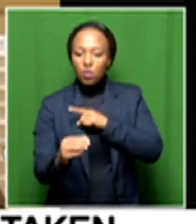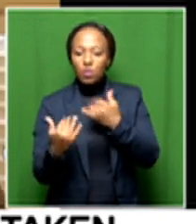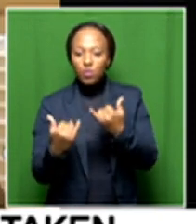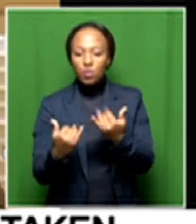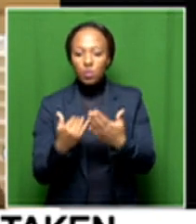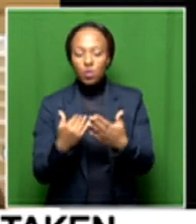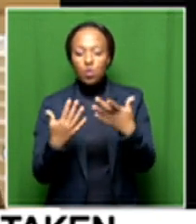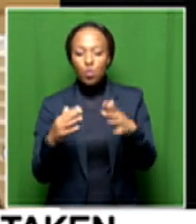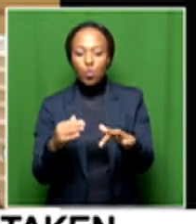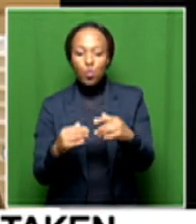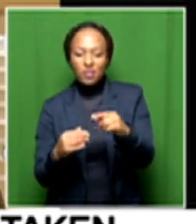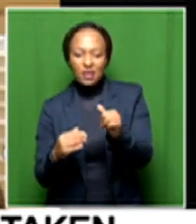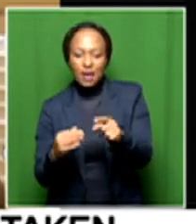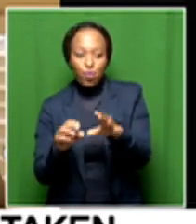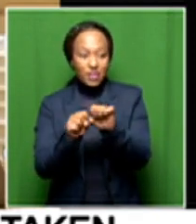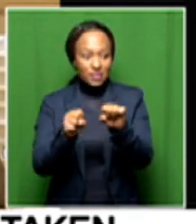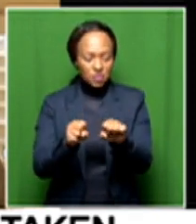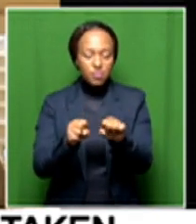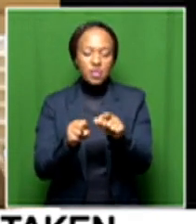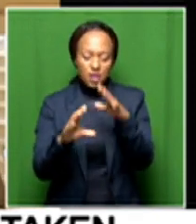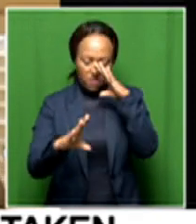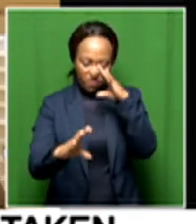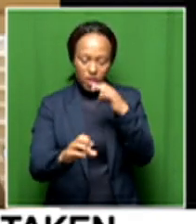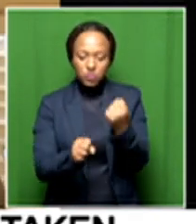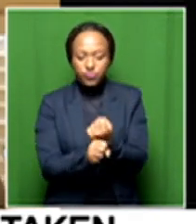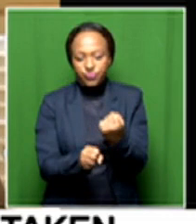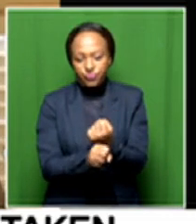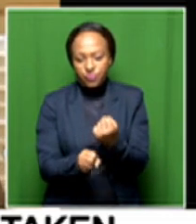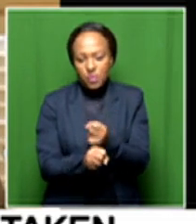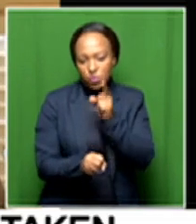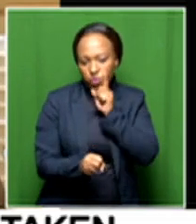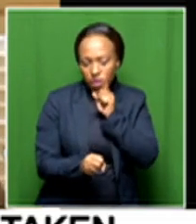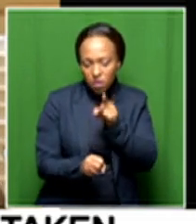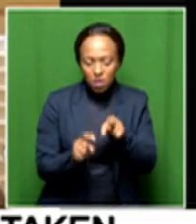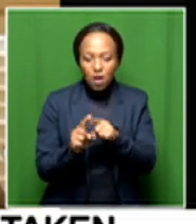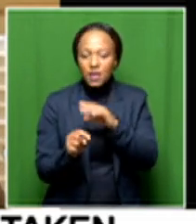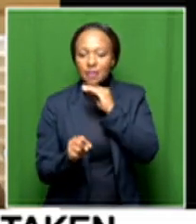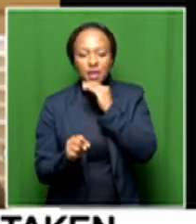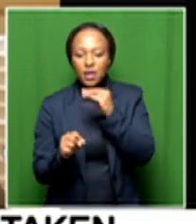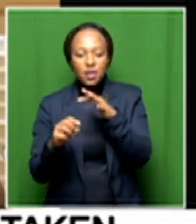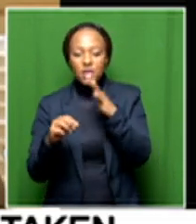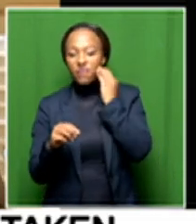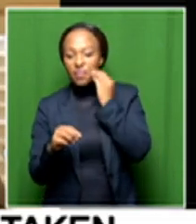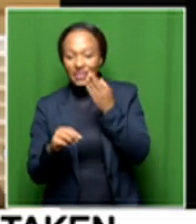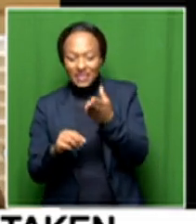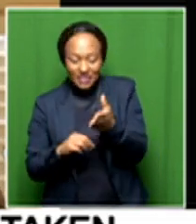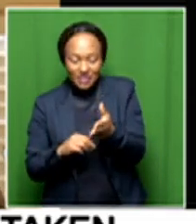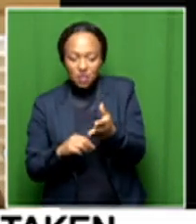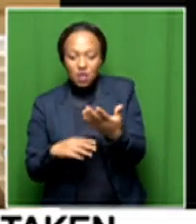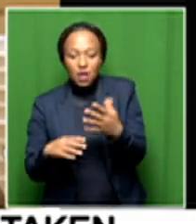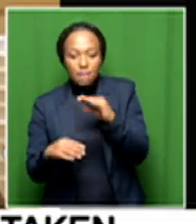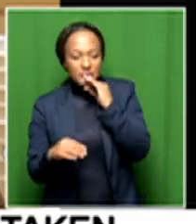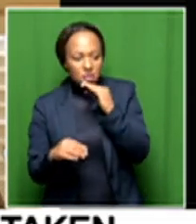the gaps which are embedded within the system. But it doesn't mean then in terms of now that the information which is actually there is